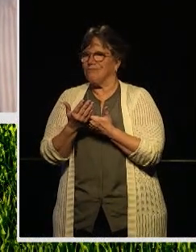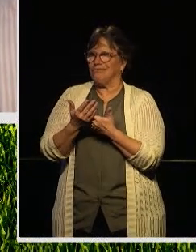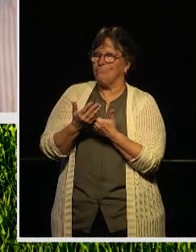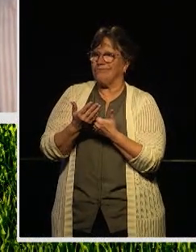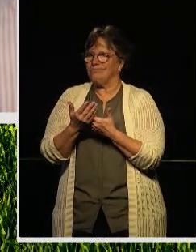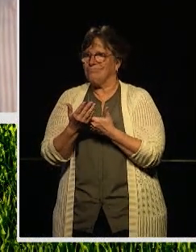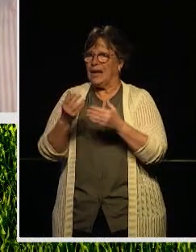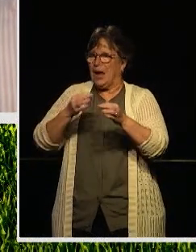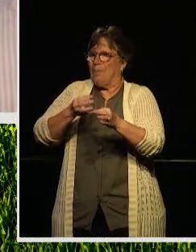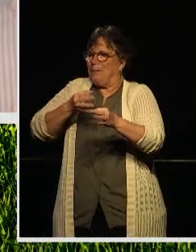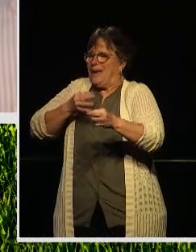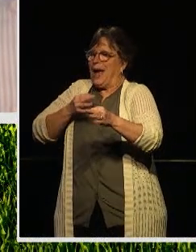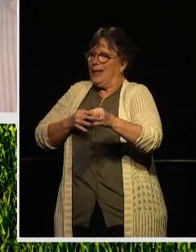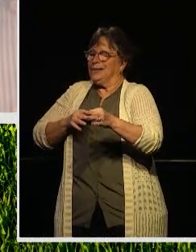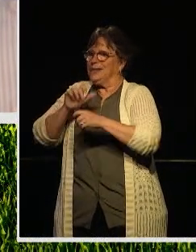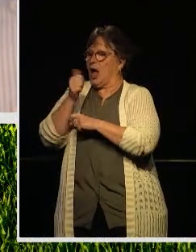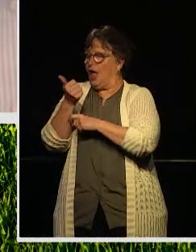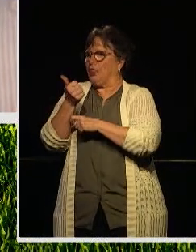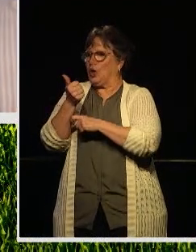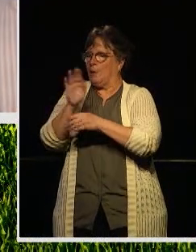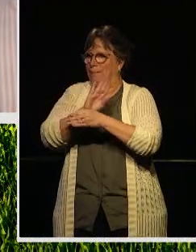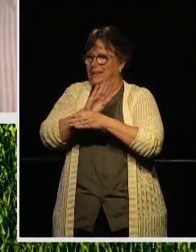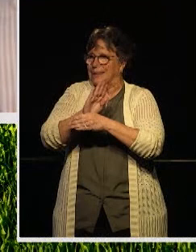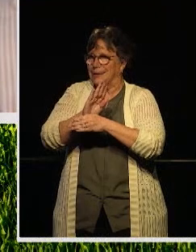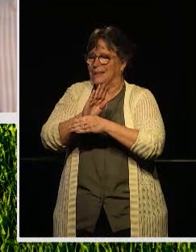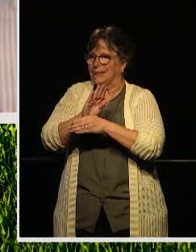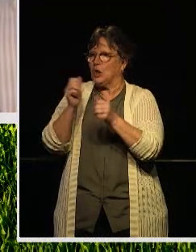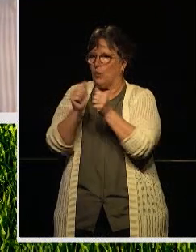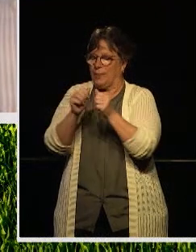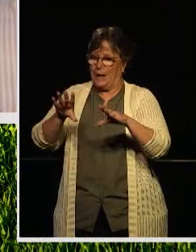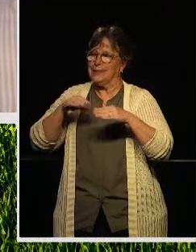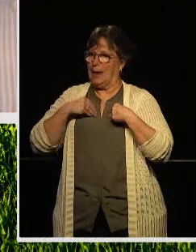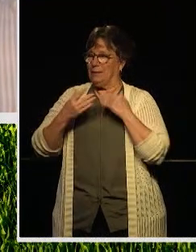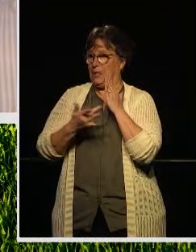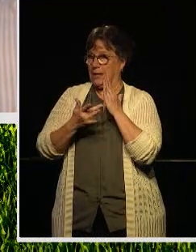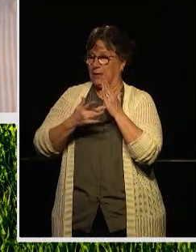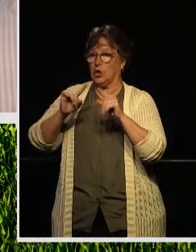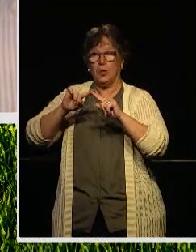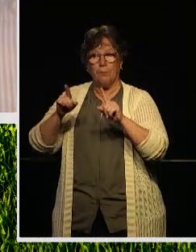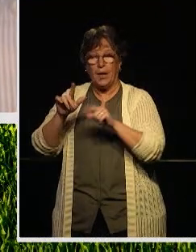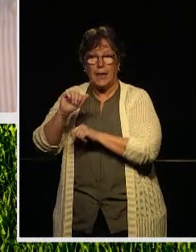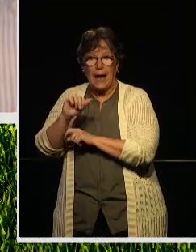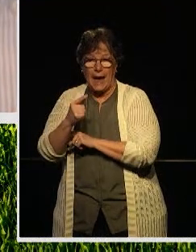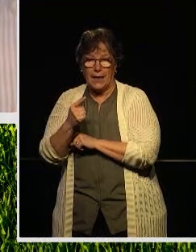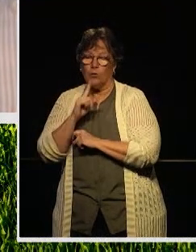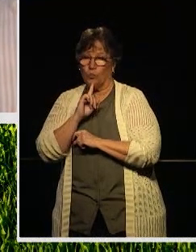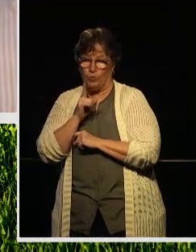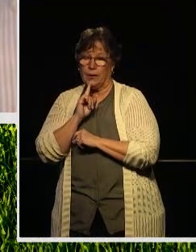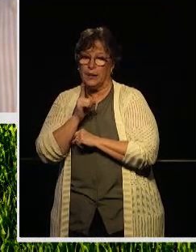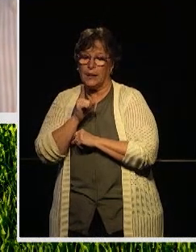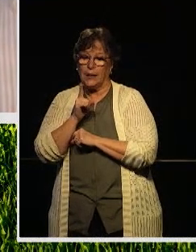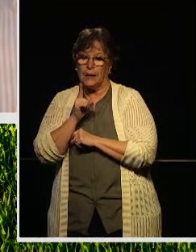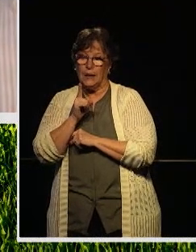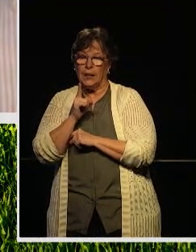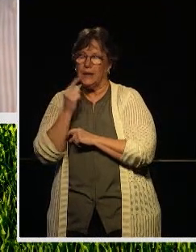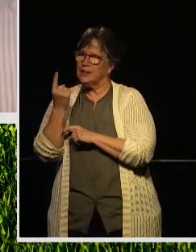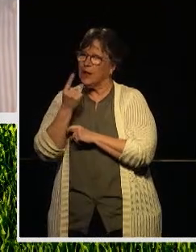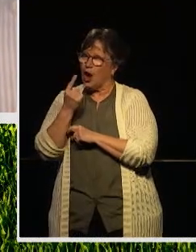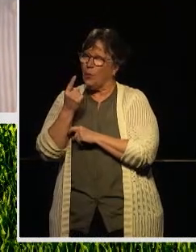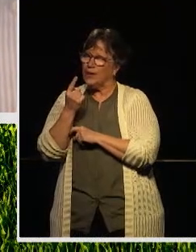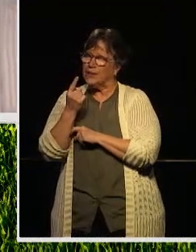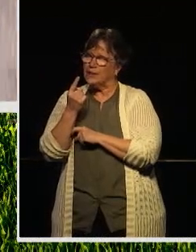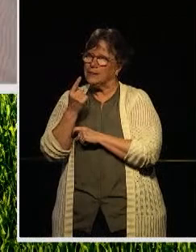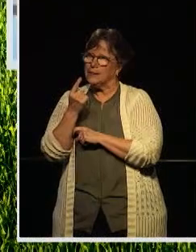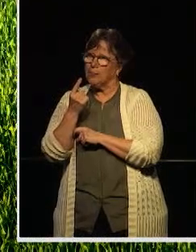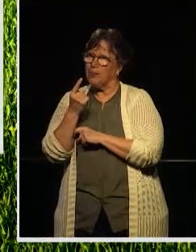other industries in terms of its rate of adoption of technology. But really, agriculture has been always shaped by